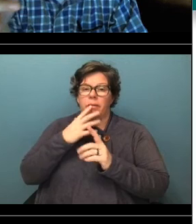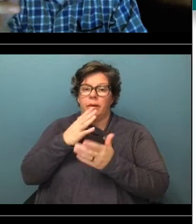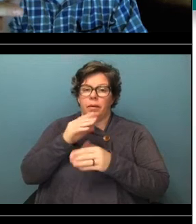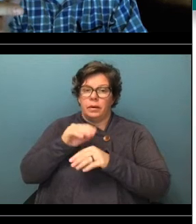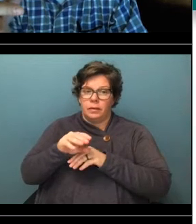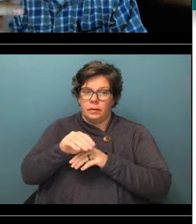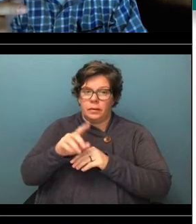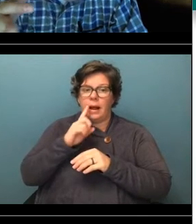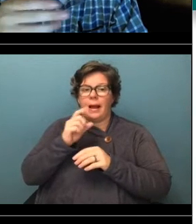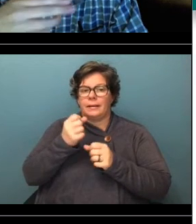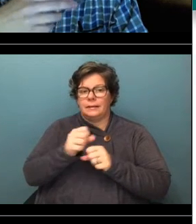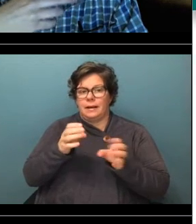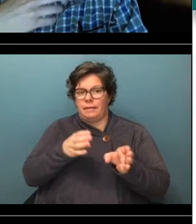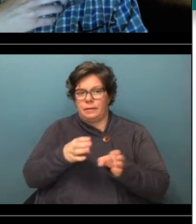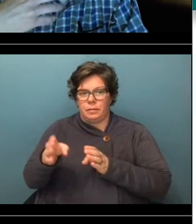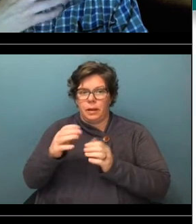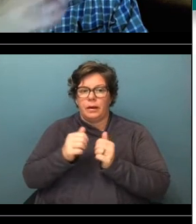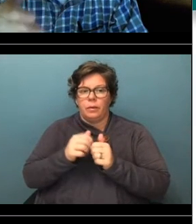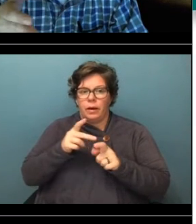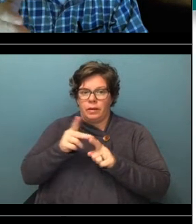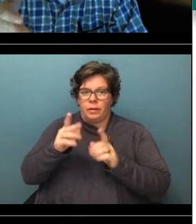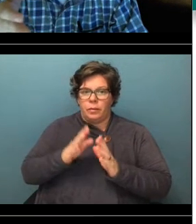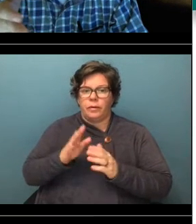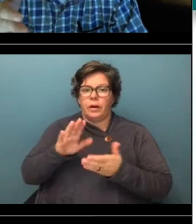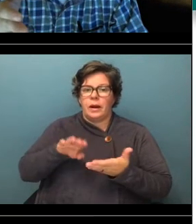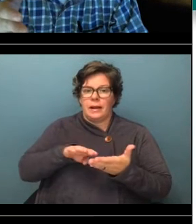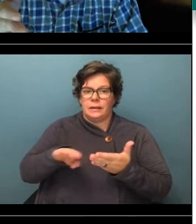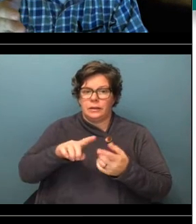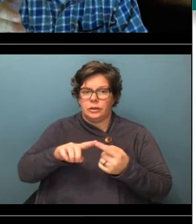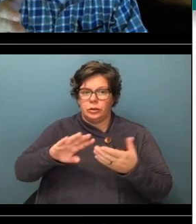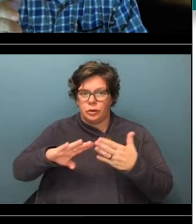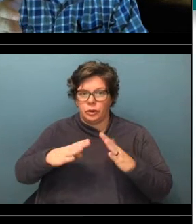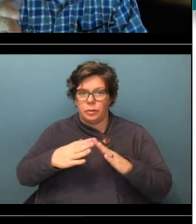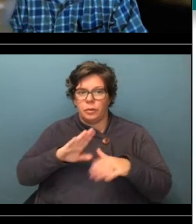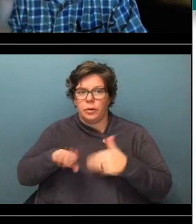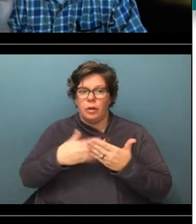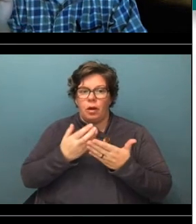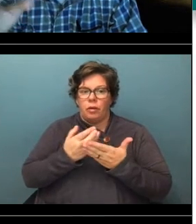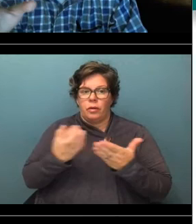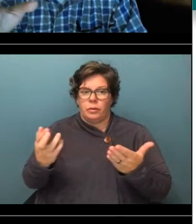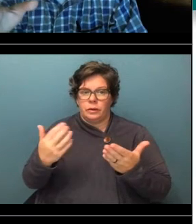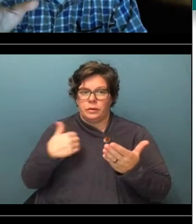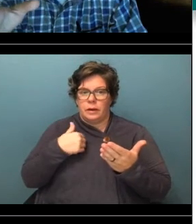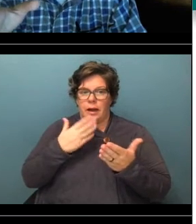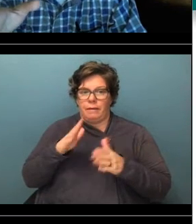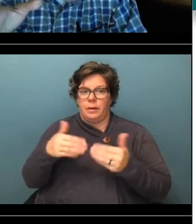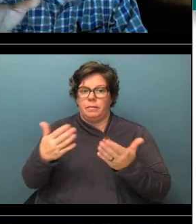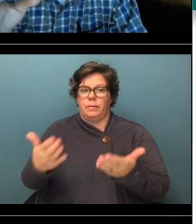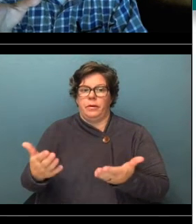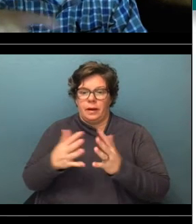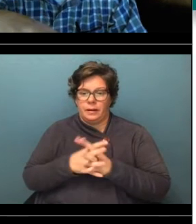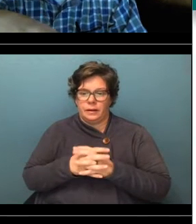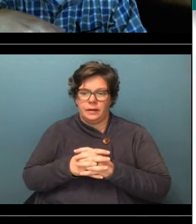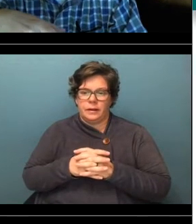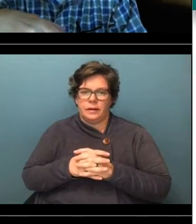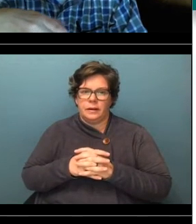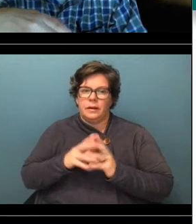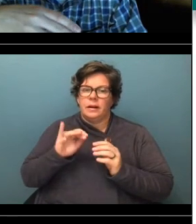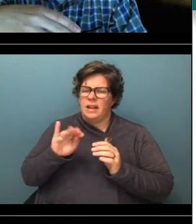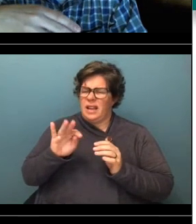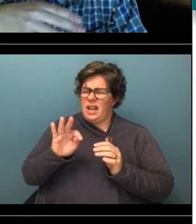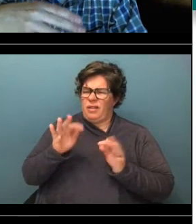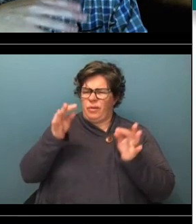health professional, and they will be discharged back into the community with follow-up resources having been provided. If it is